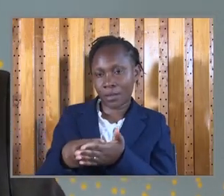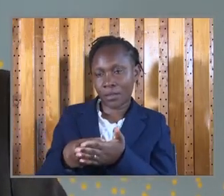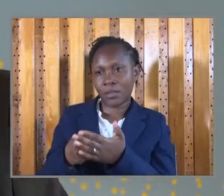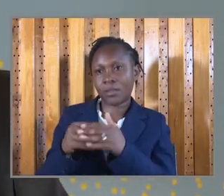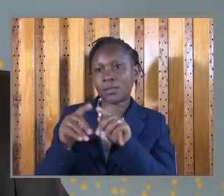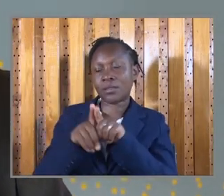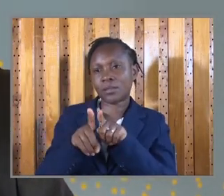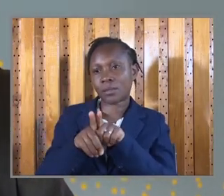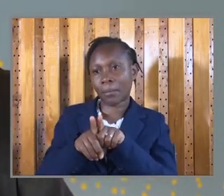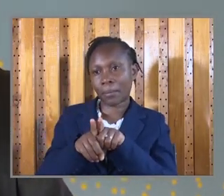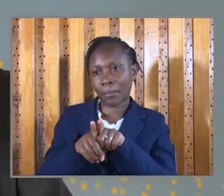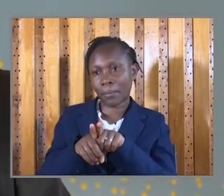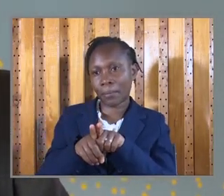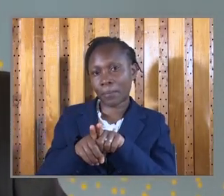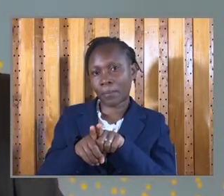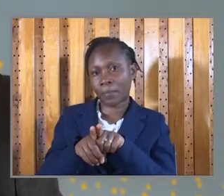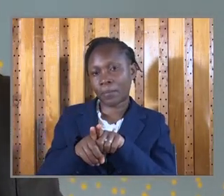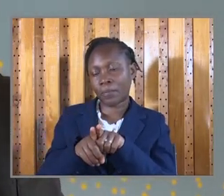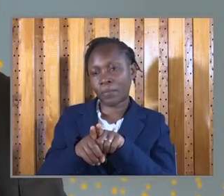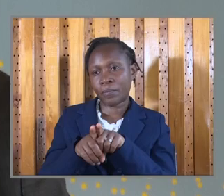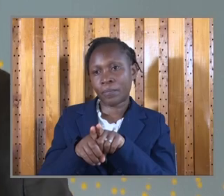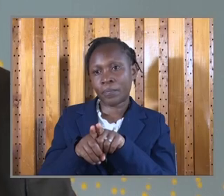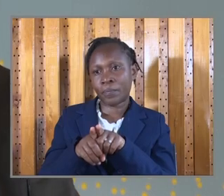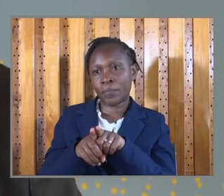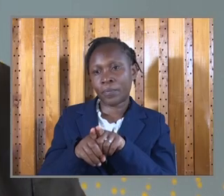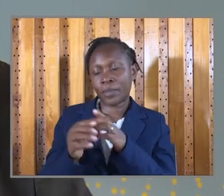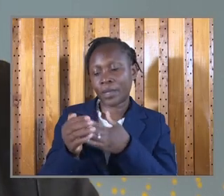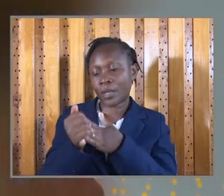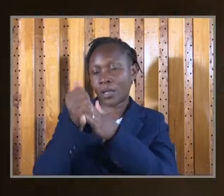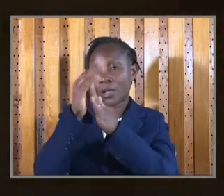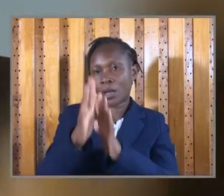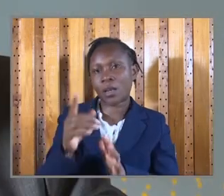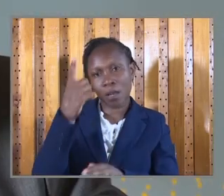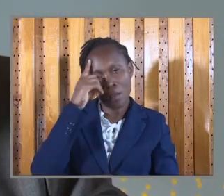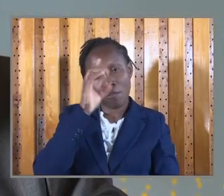leader of the Christian Democratic,